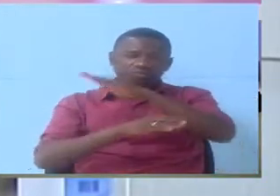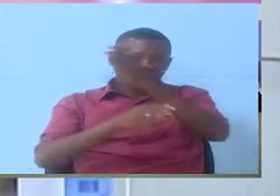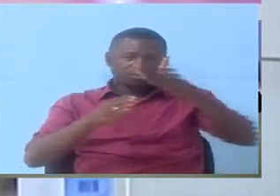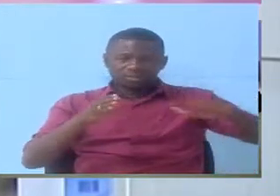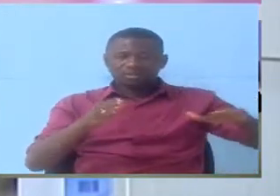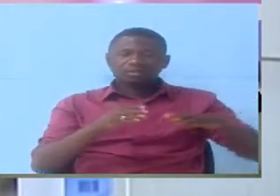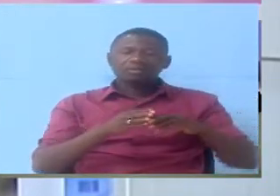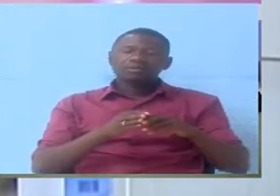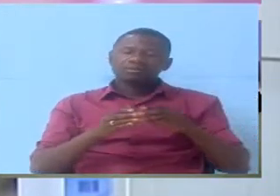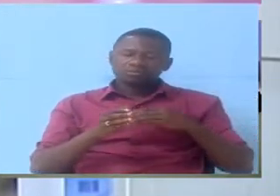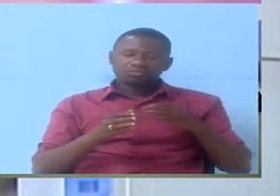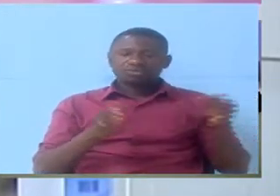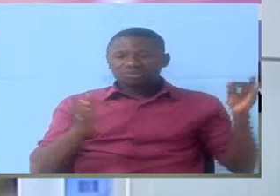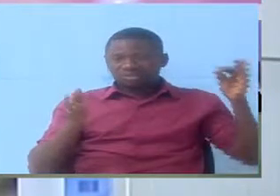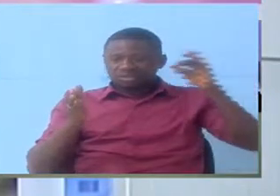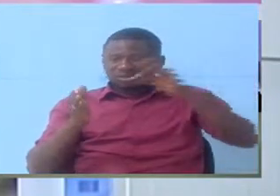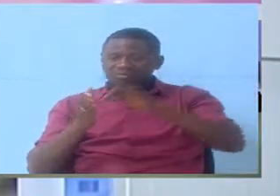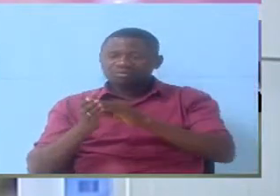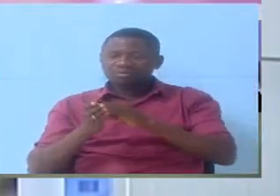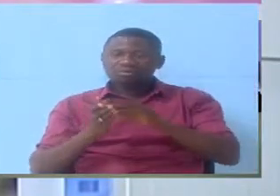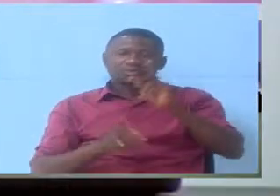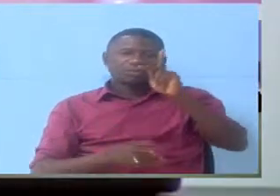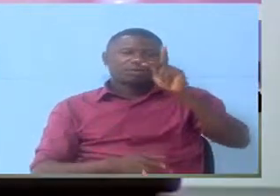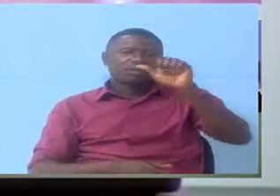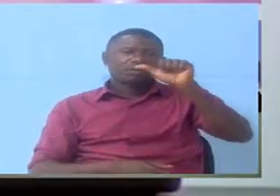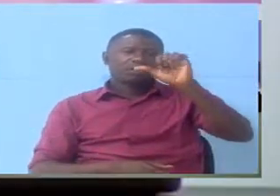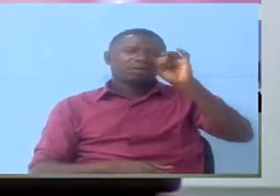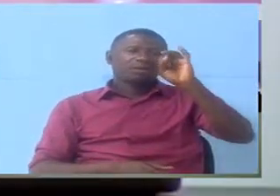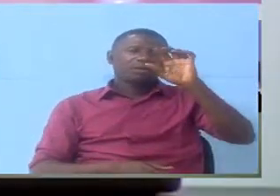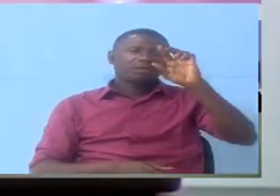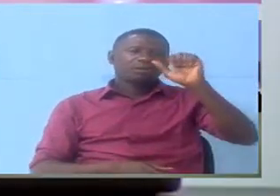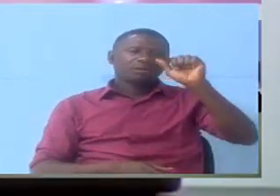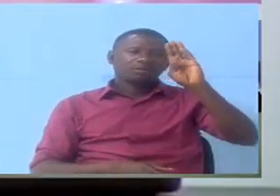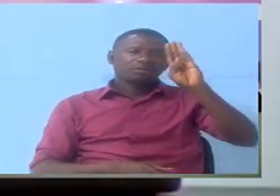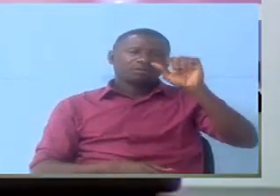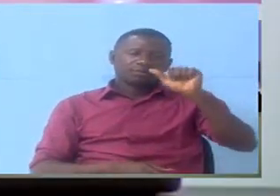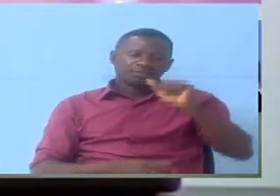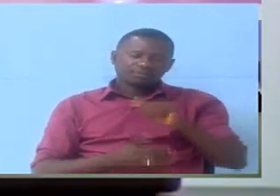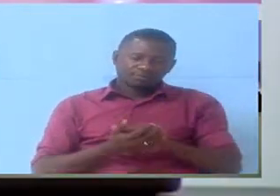To Kairaba. I hope you had an office to put them in.